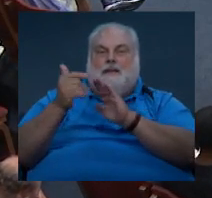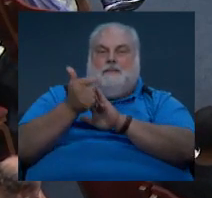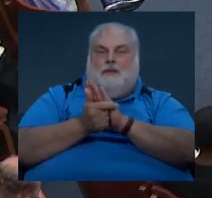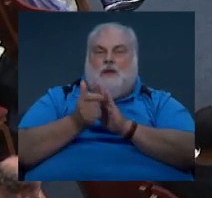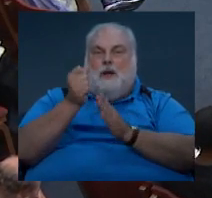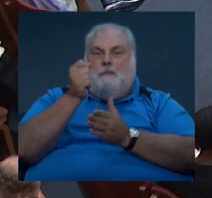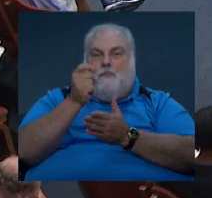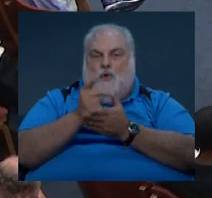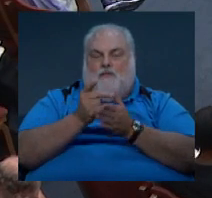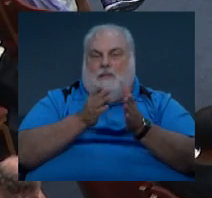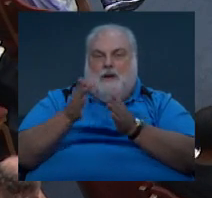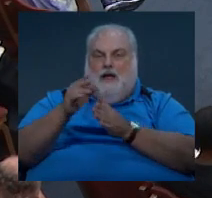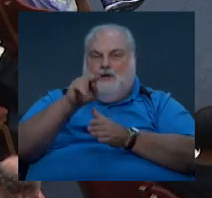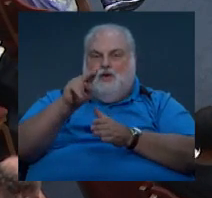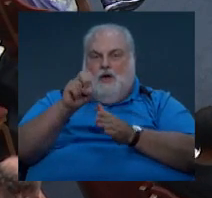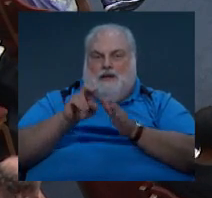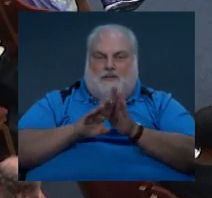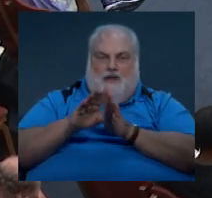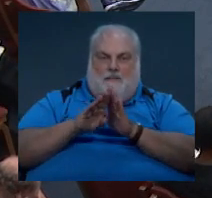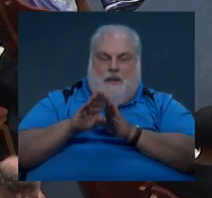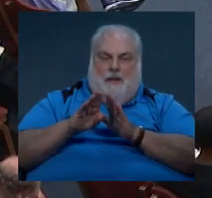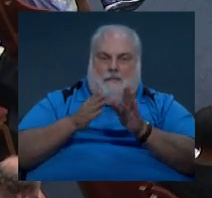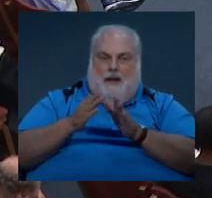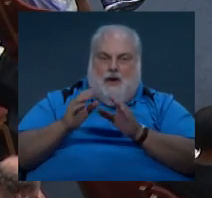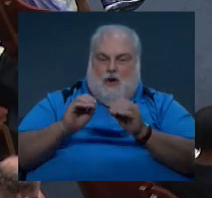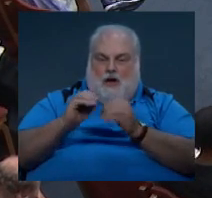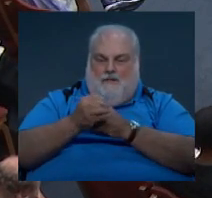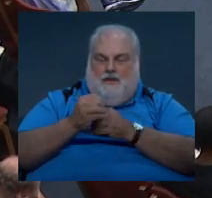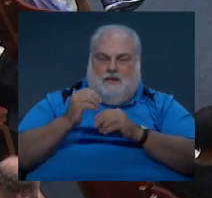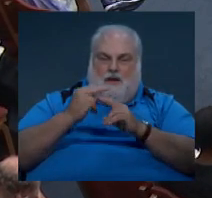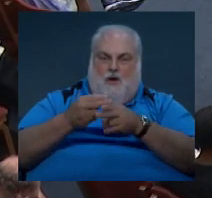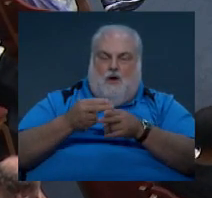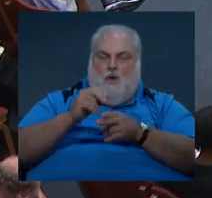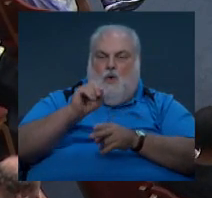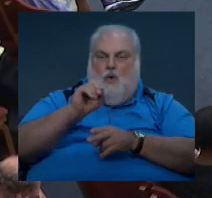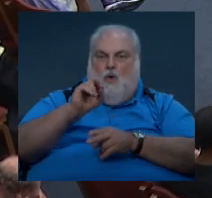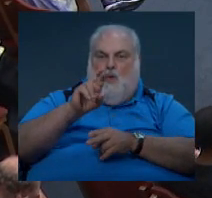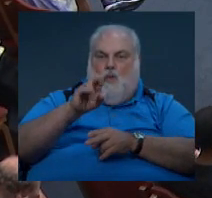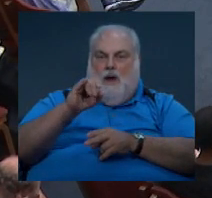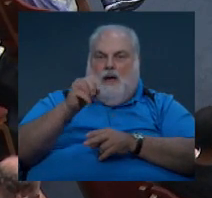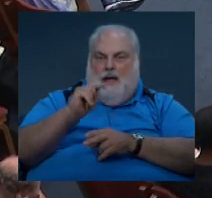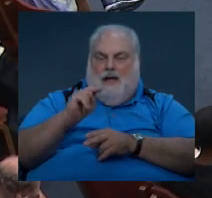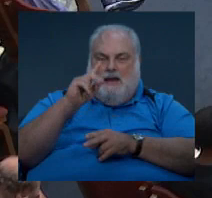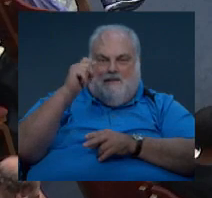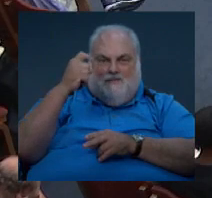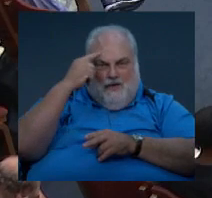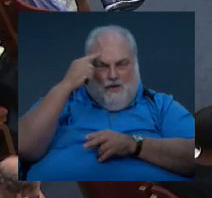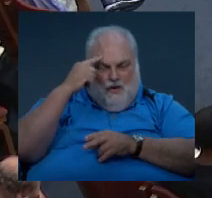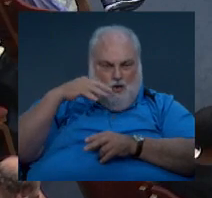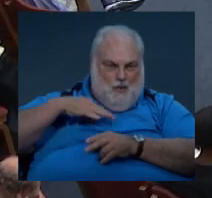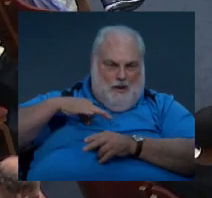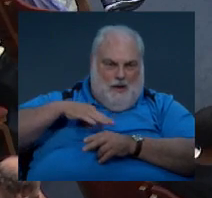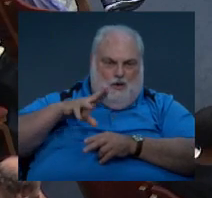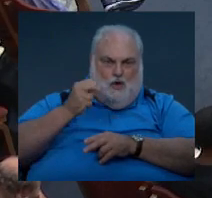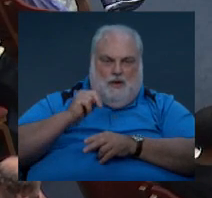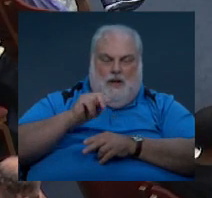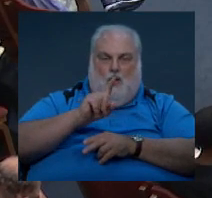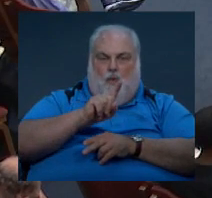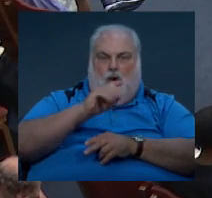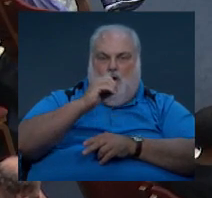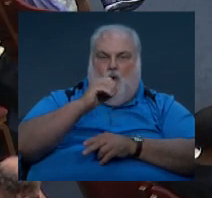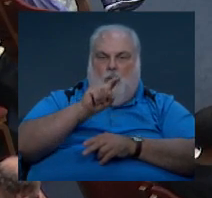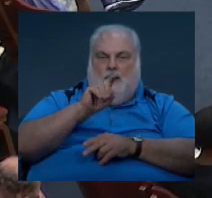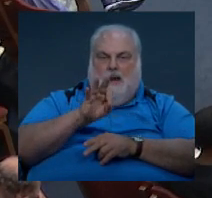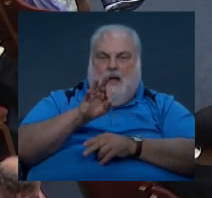to approve a plan zoning development, establish a plan office district titled Orion Federal Credit Union, short form PDO, located at 1019